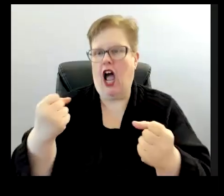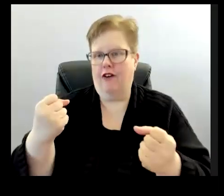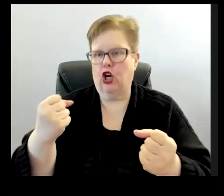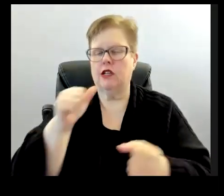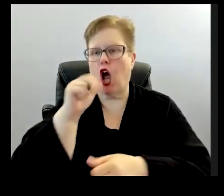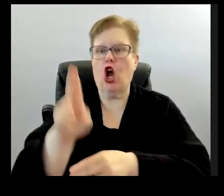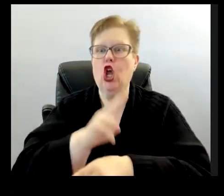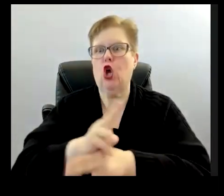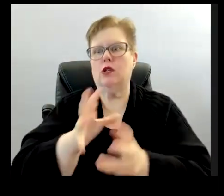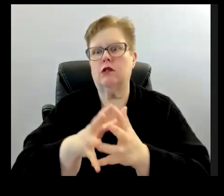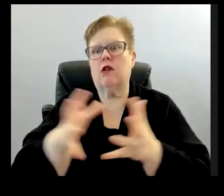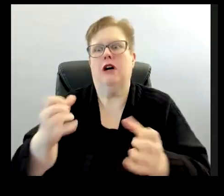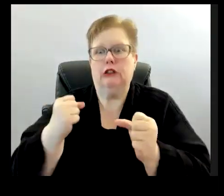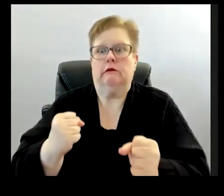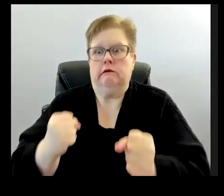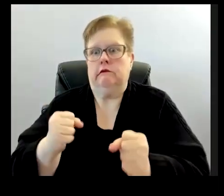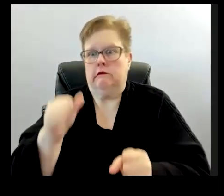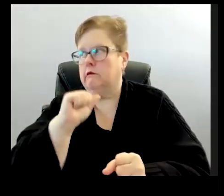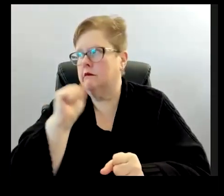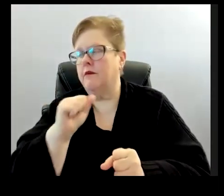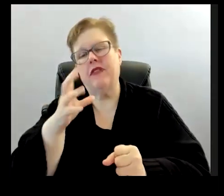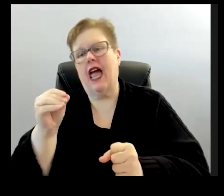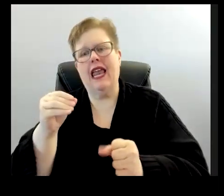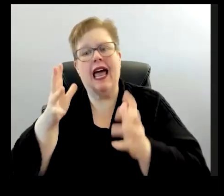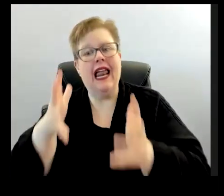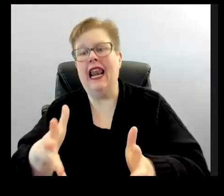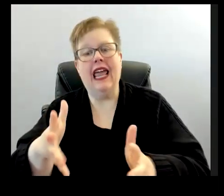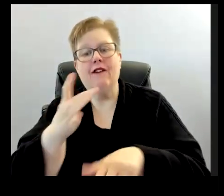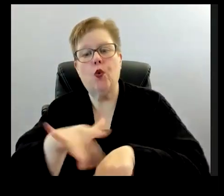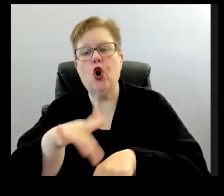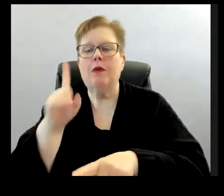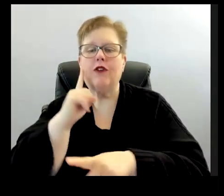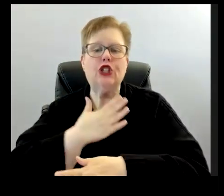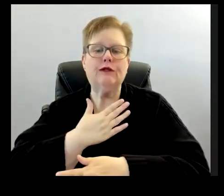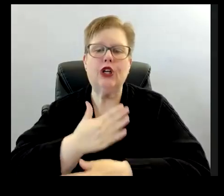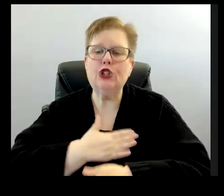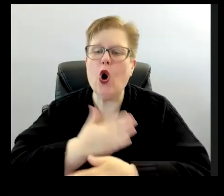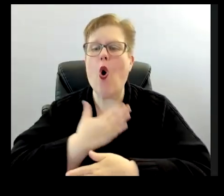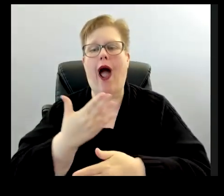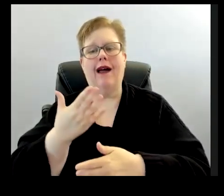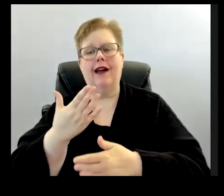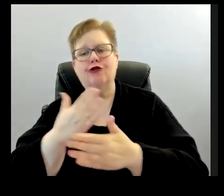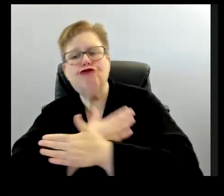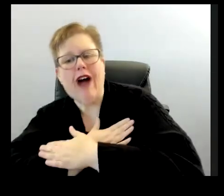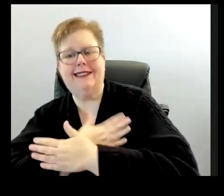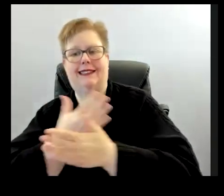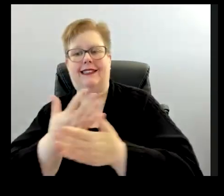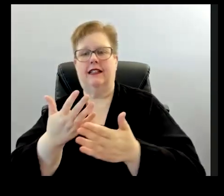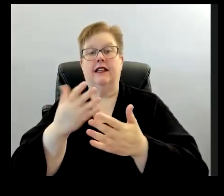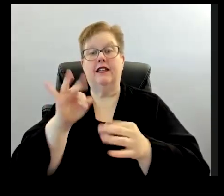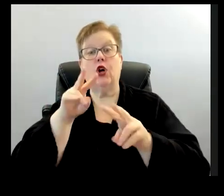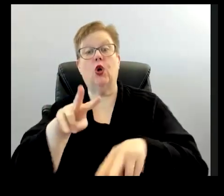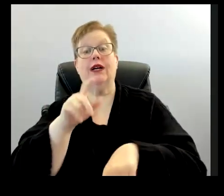much resilience. And again, leave room for joy and rest, please. So if you look at your